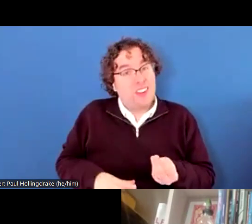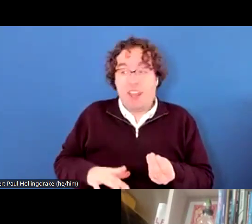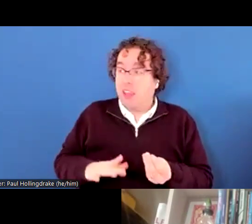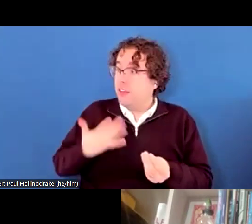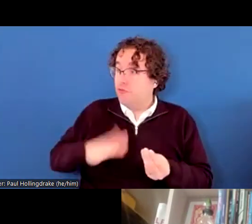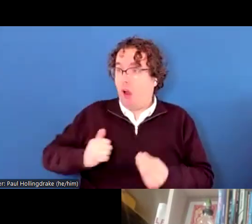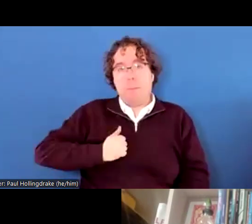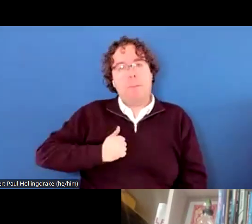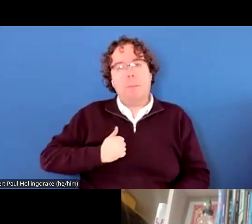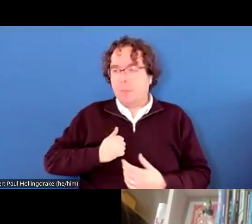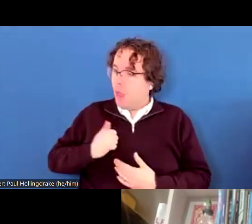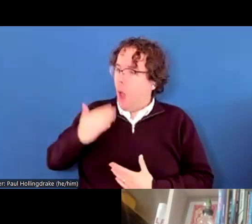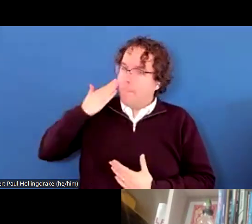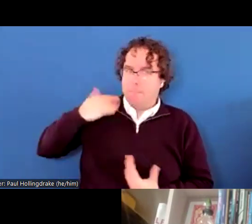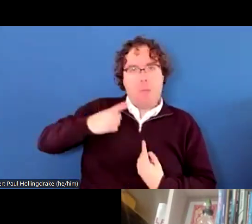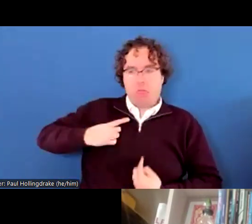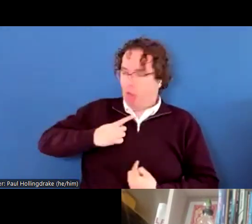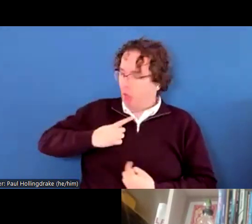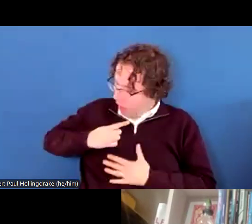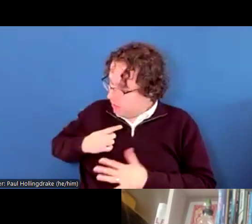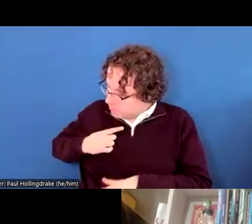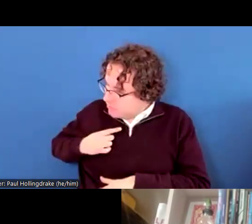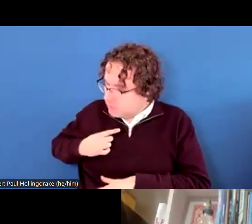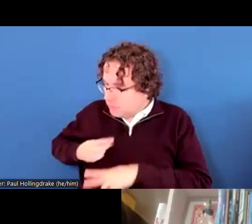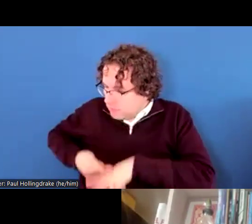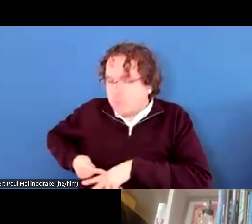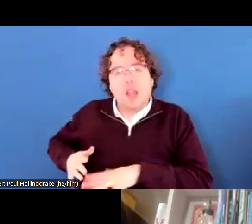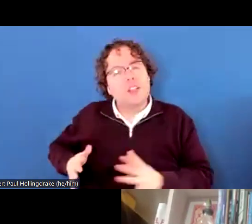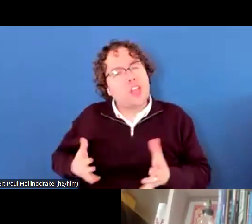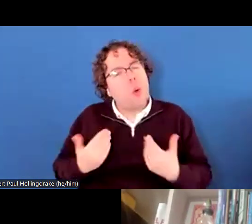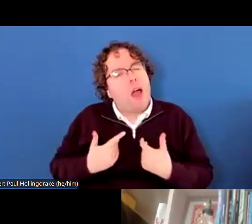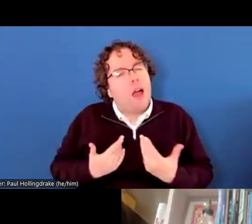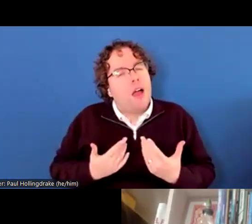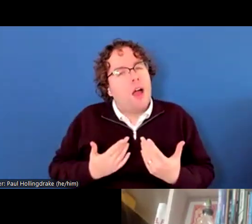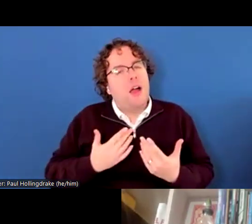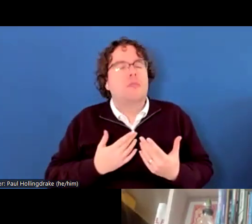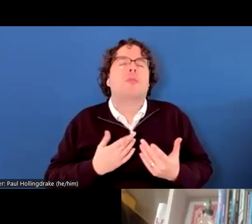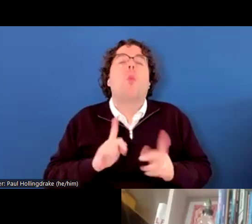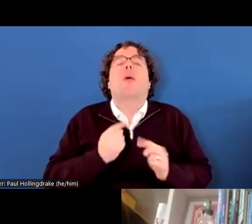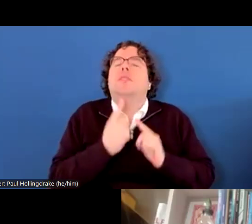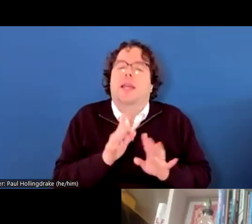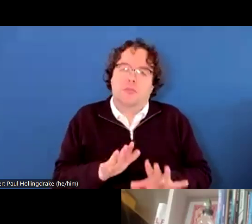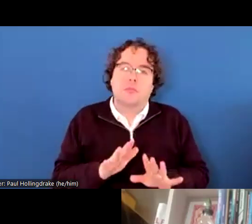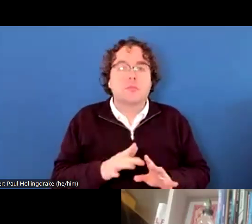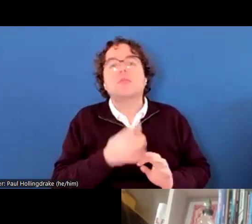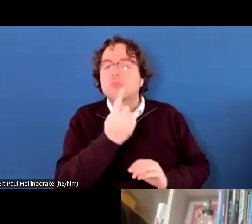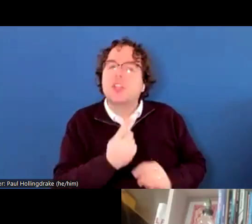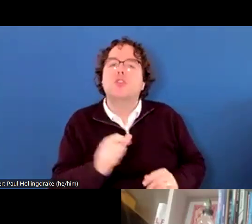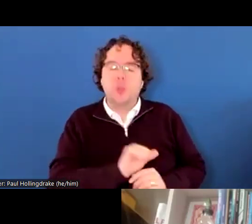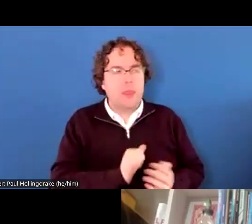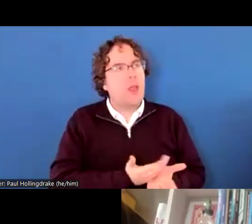so I I guess this is to say be very clear on what you want to do with this fellowship,